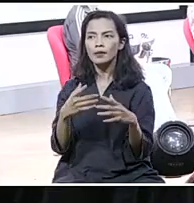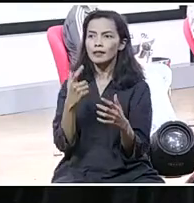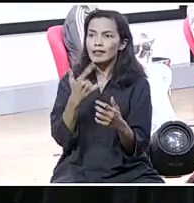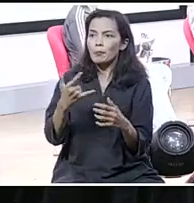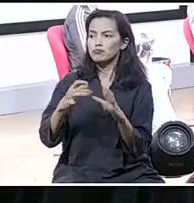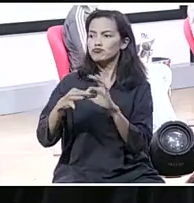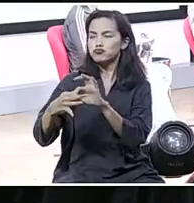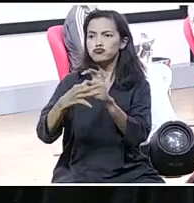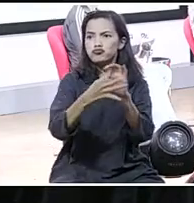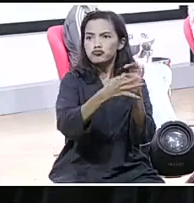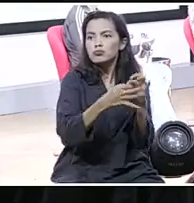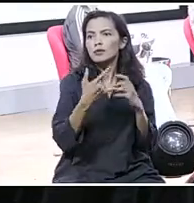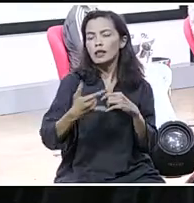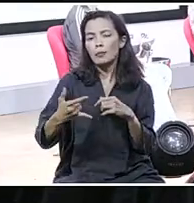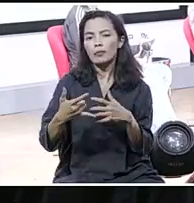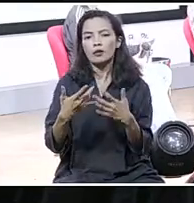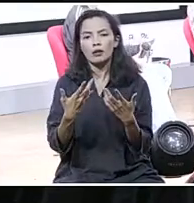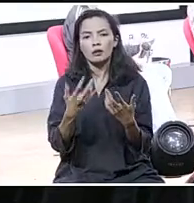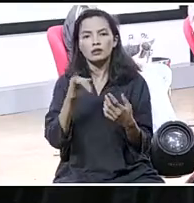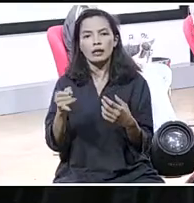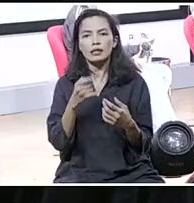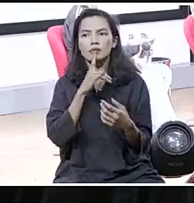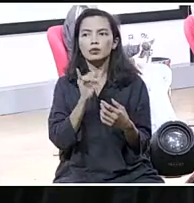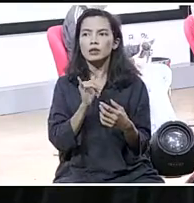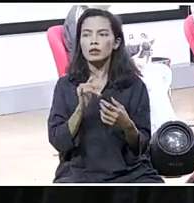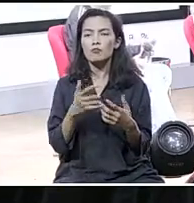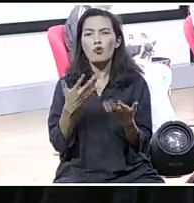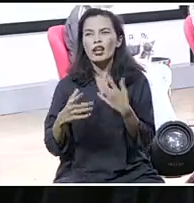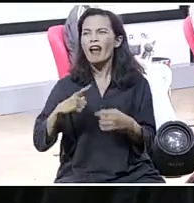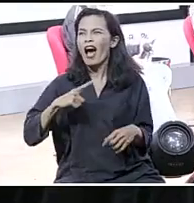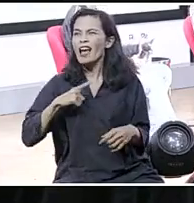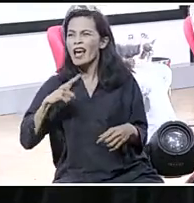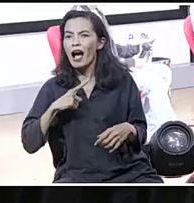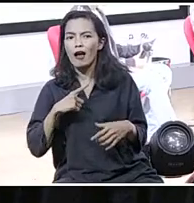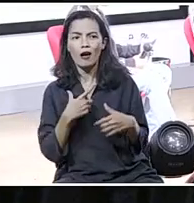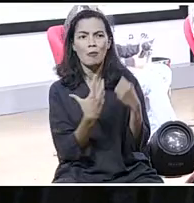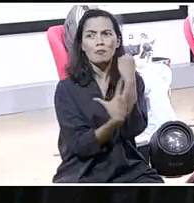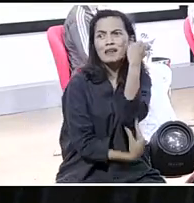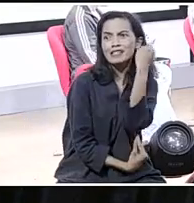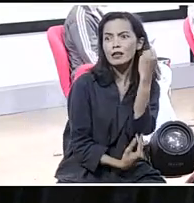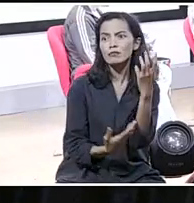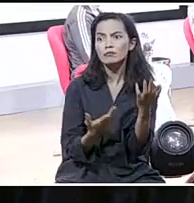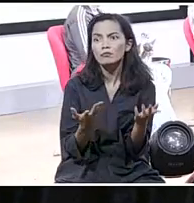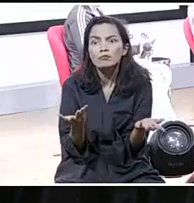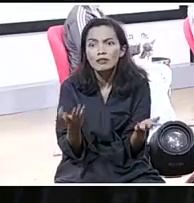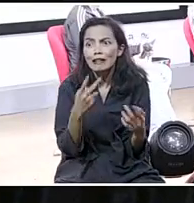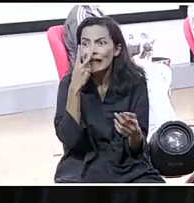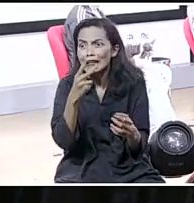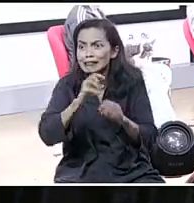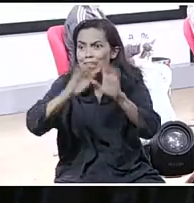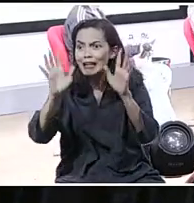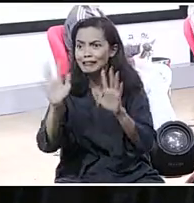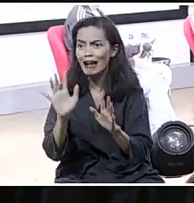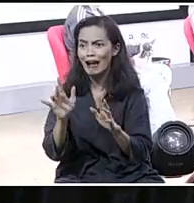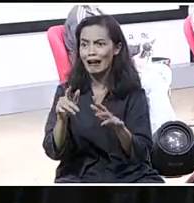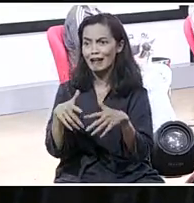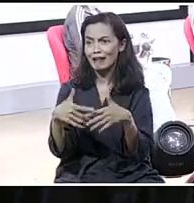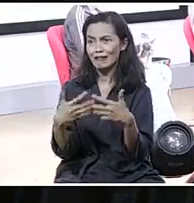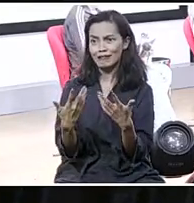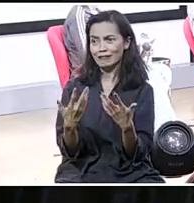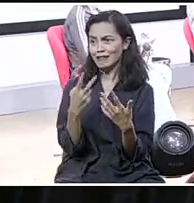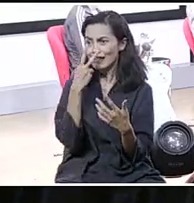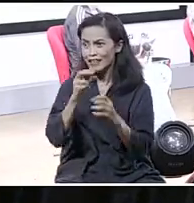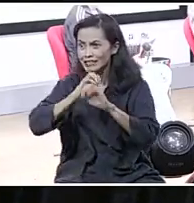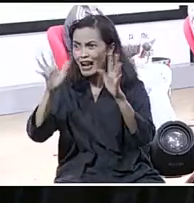matter if you are a millionaire or you come from, you know, meager earnings. Yeah.